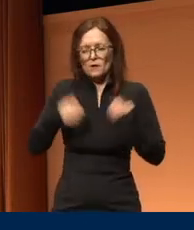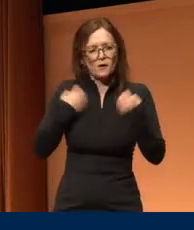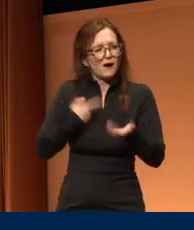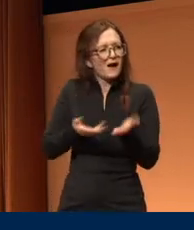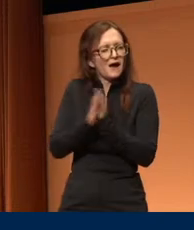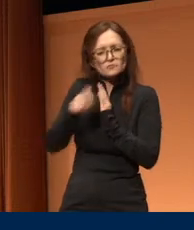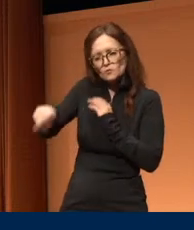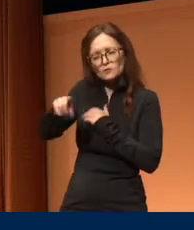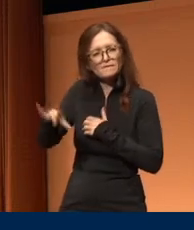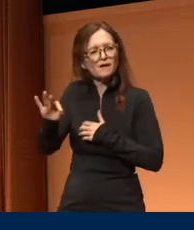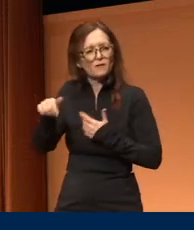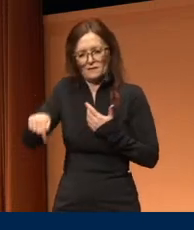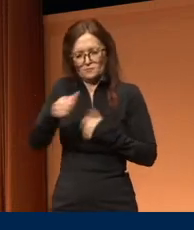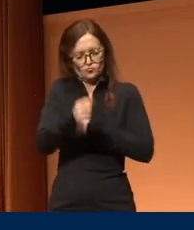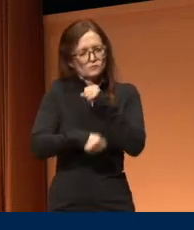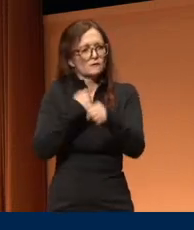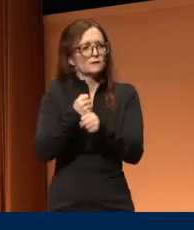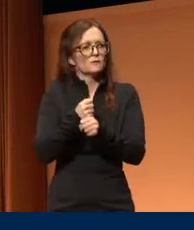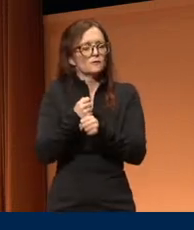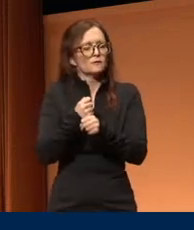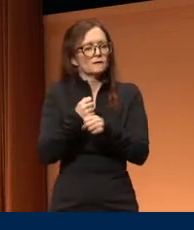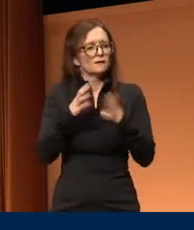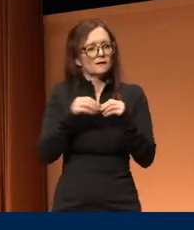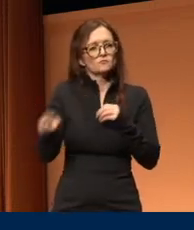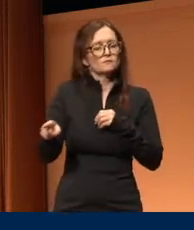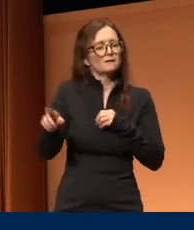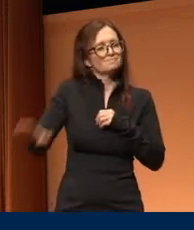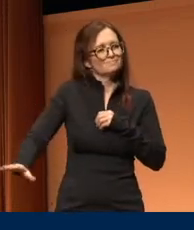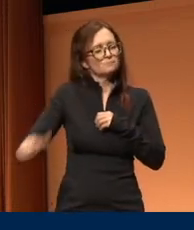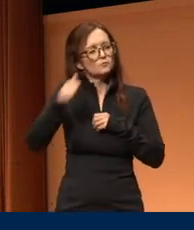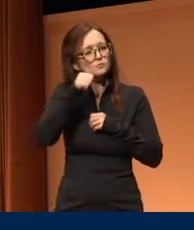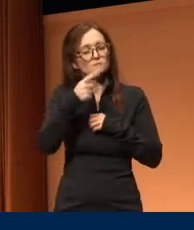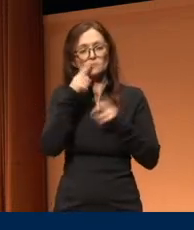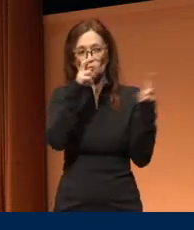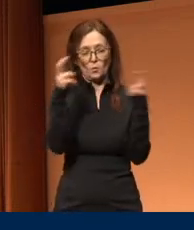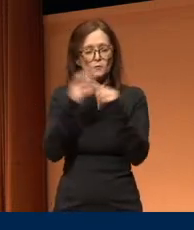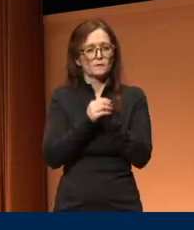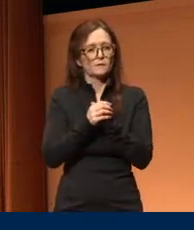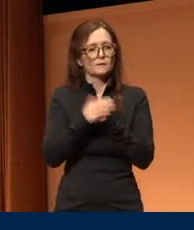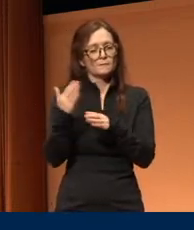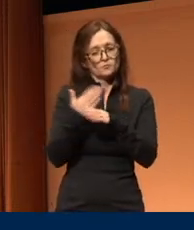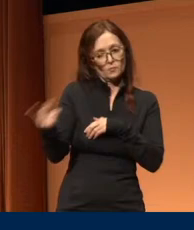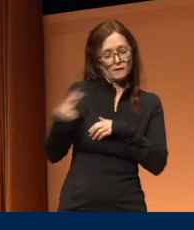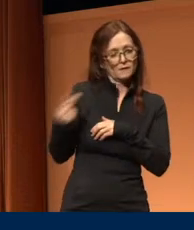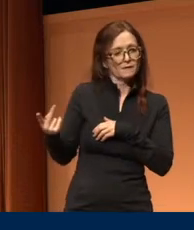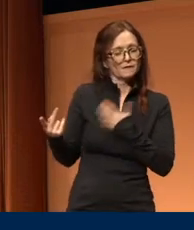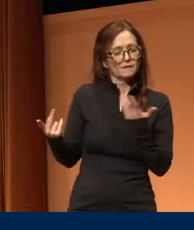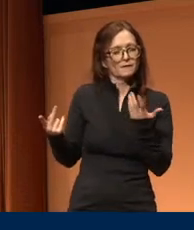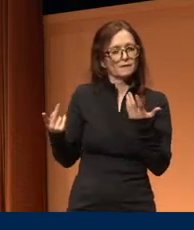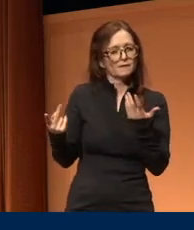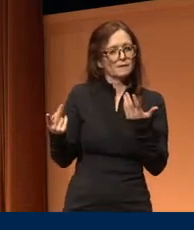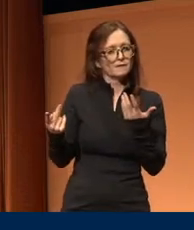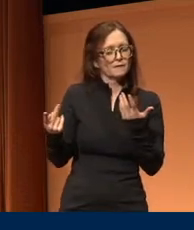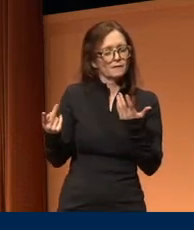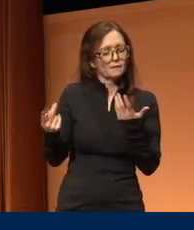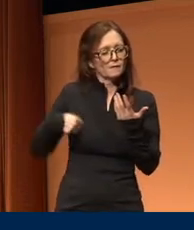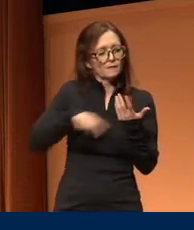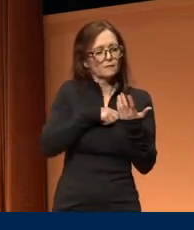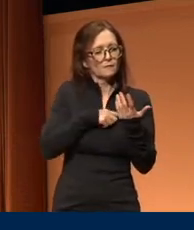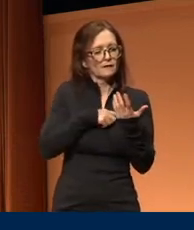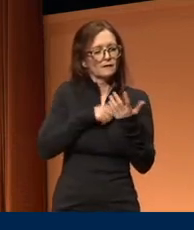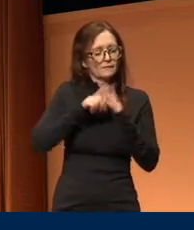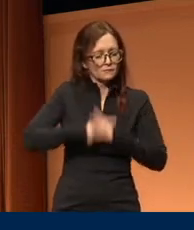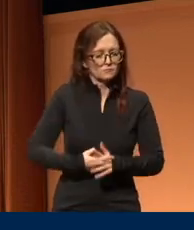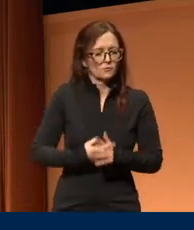how she found the atmosphere at the convention. She said, I quote, between us, we are all solidary. We have created